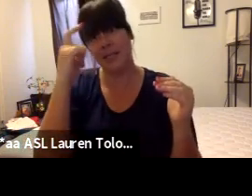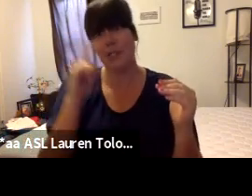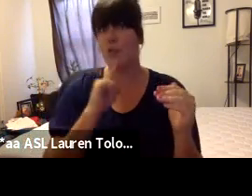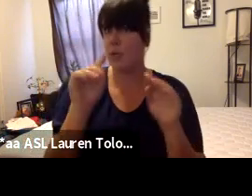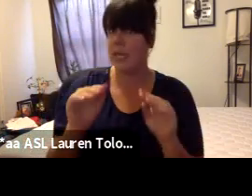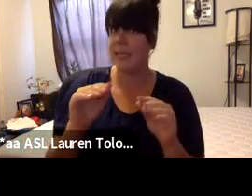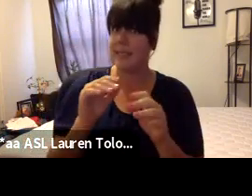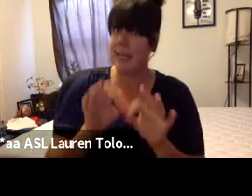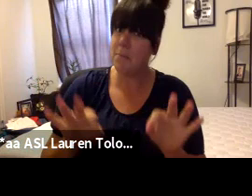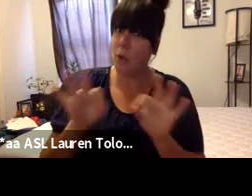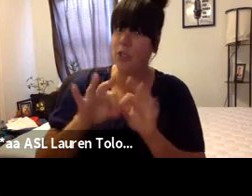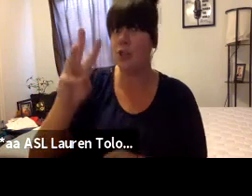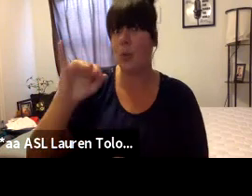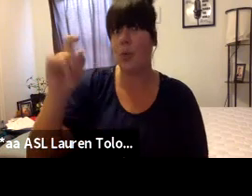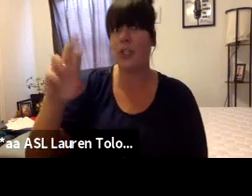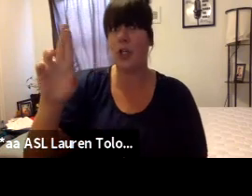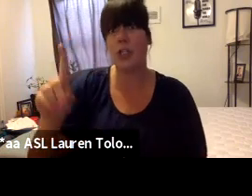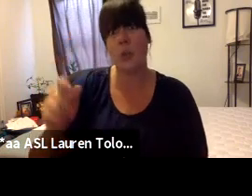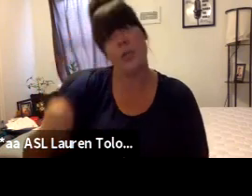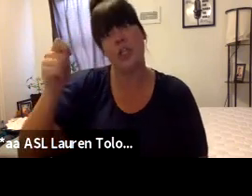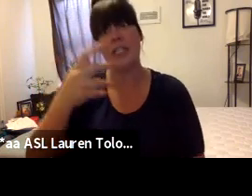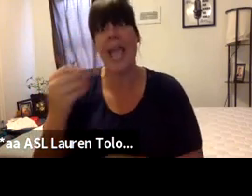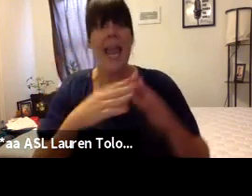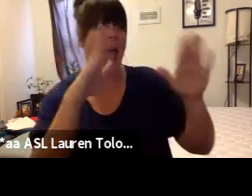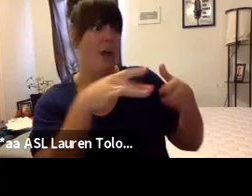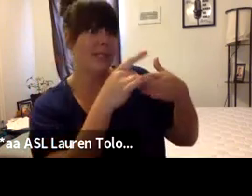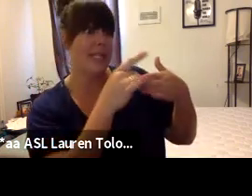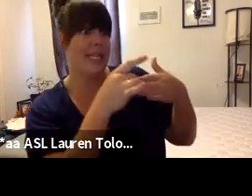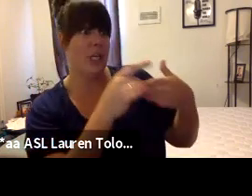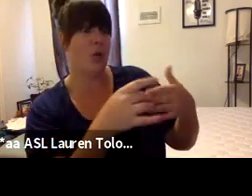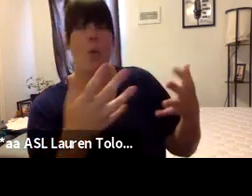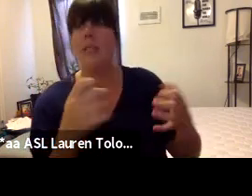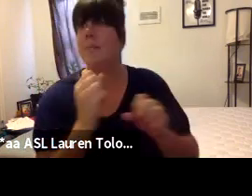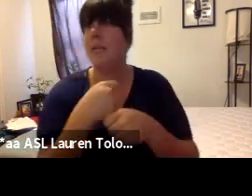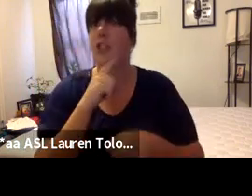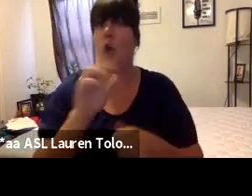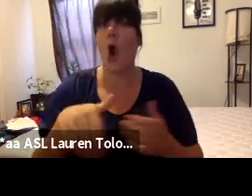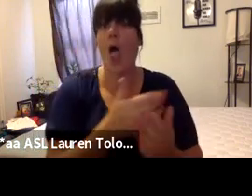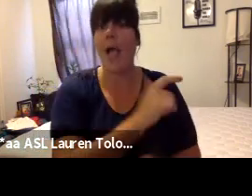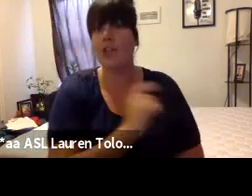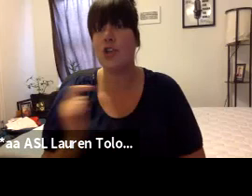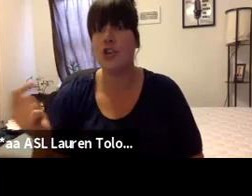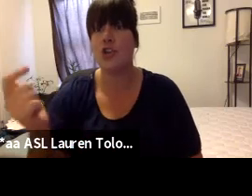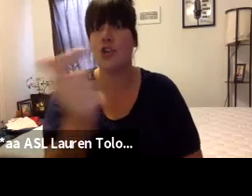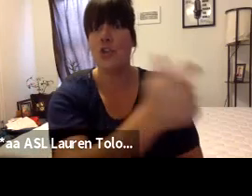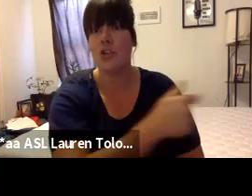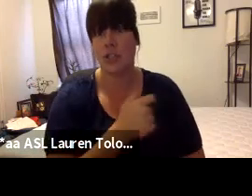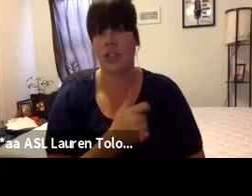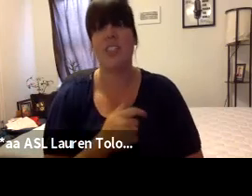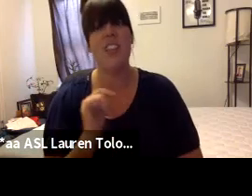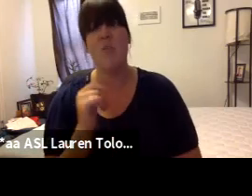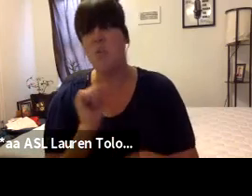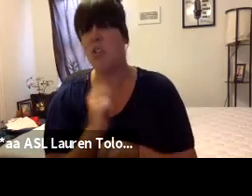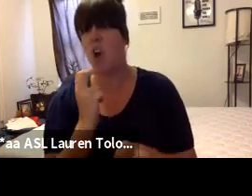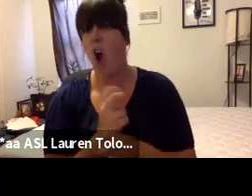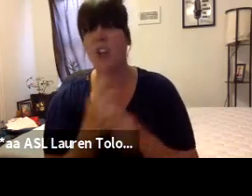leader that everyone get a turn who wanted one throughout the week. We worked really hard to achieve that together.